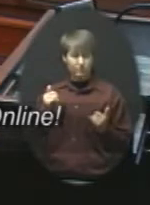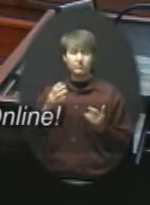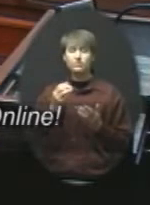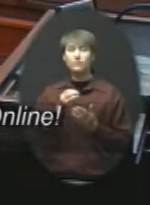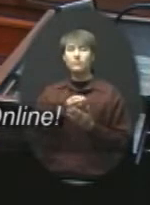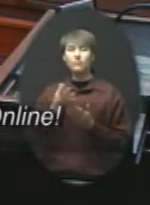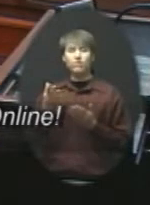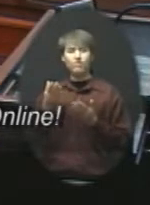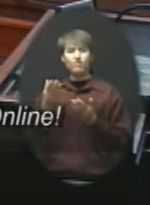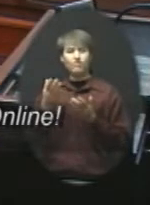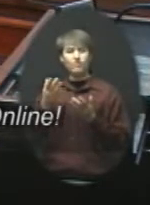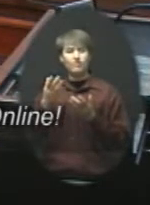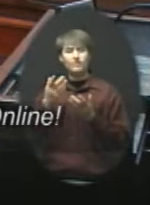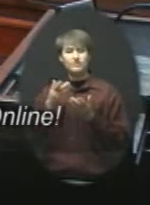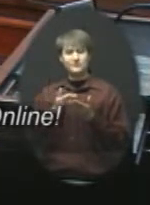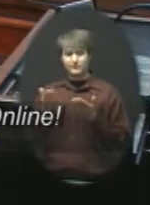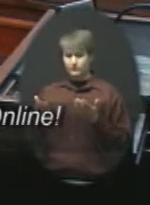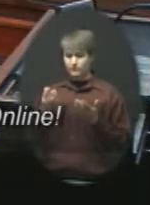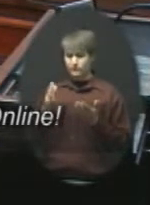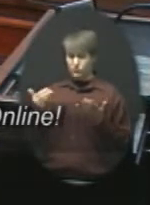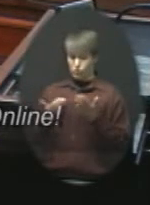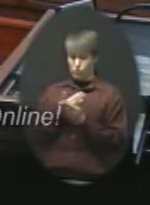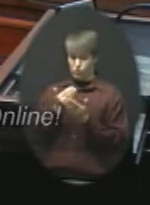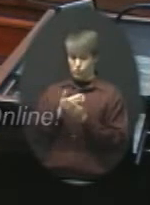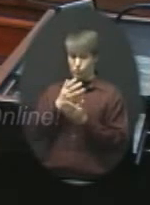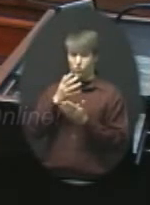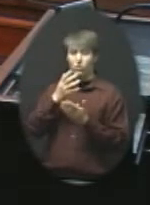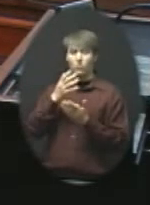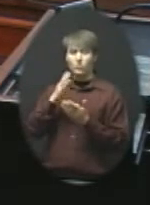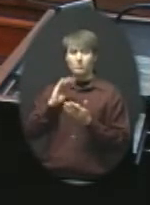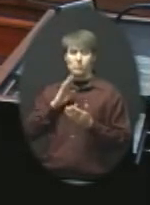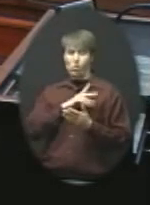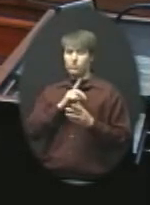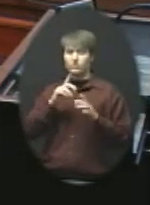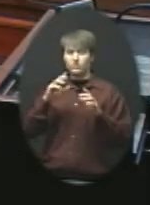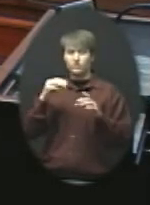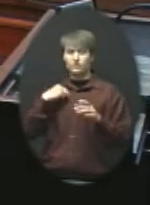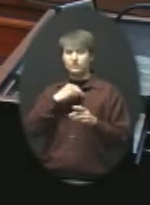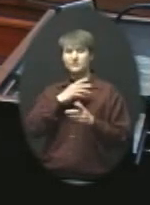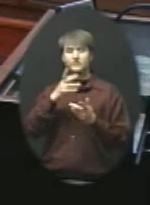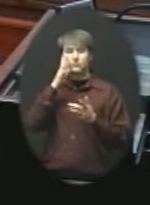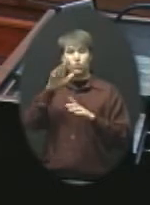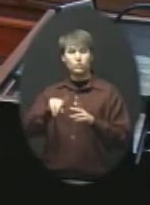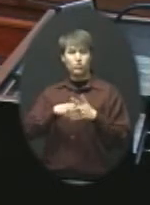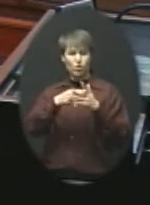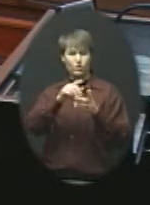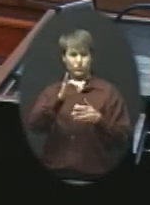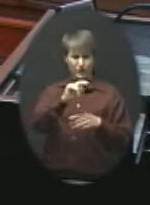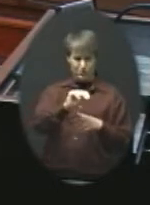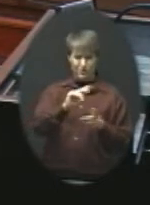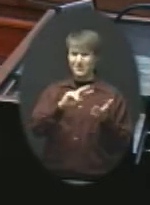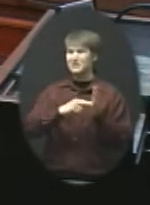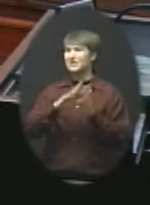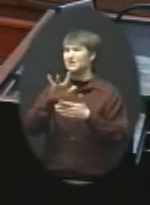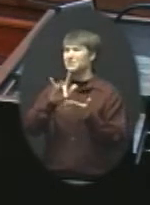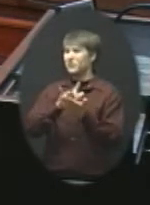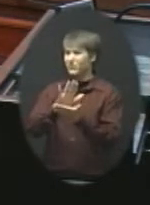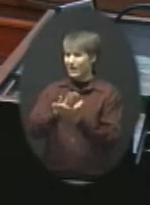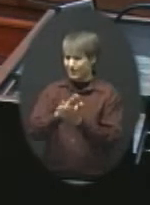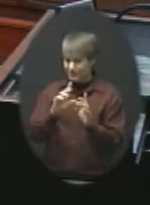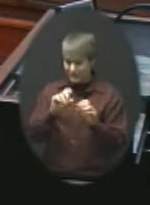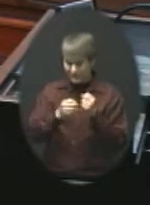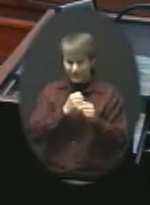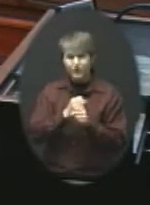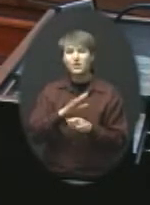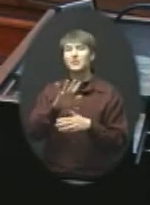of different things is that the new board members would be seated in January, which is in the middle of the planning year, which is in the middle of the academic year, which is in